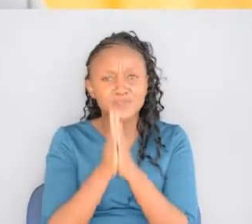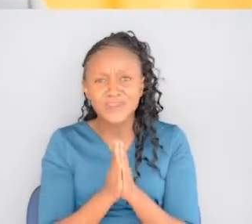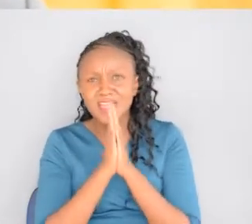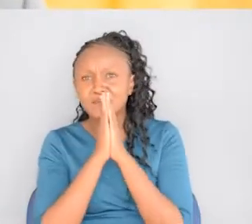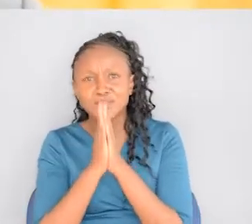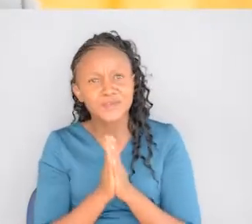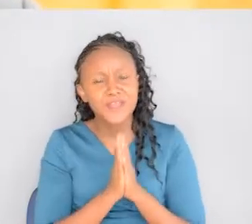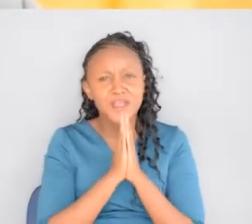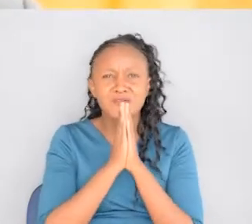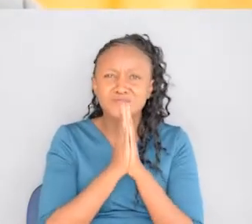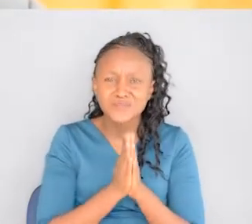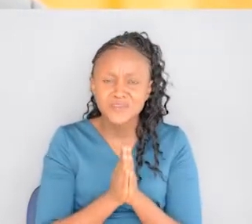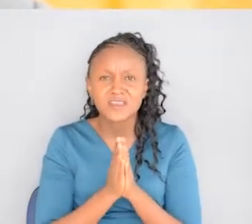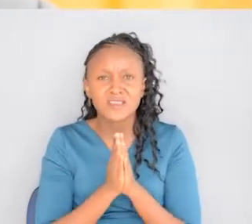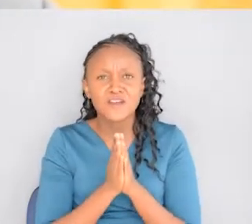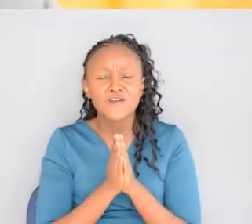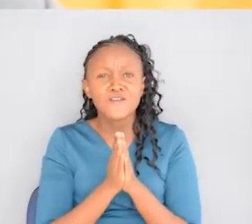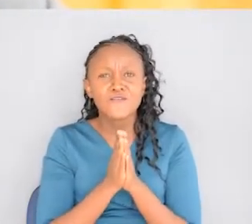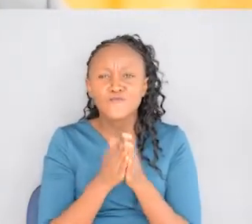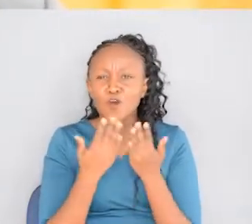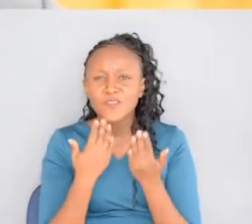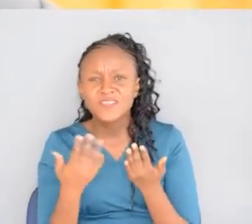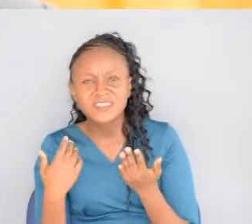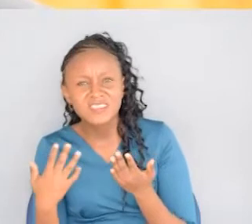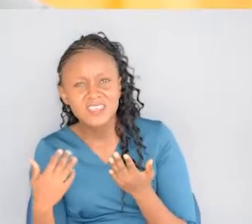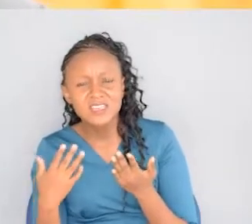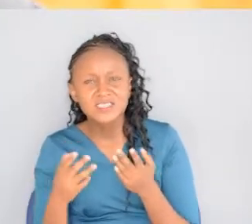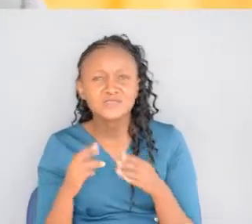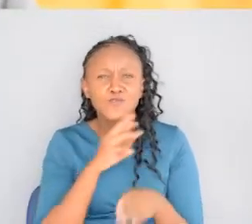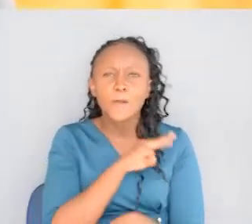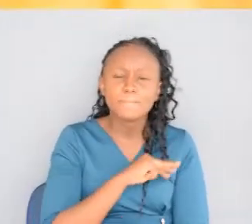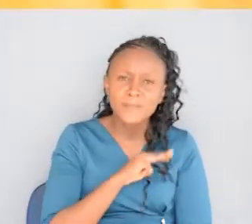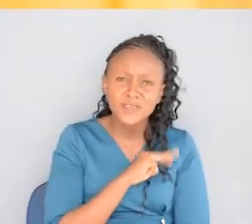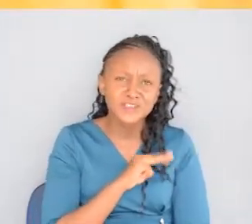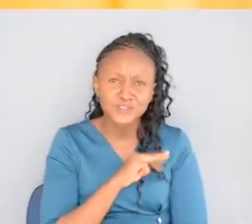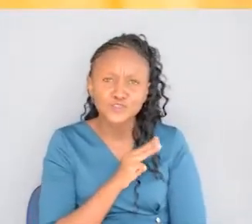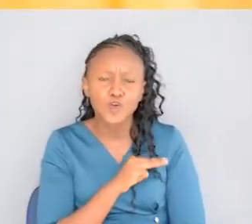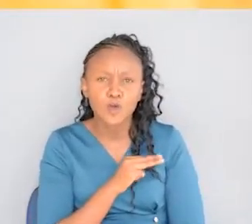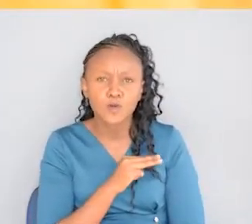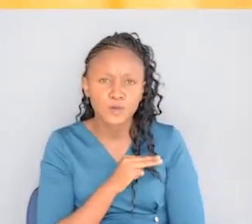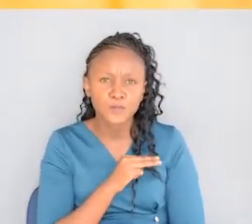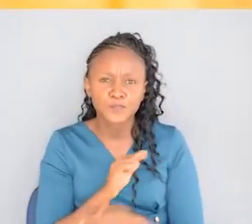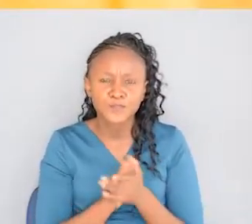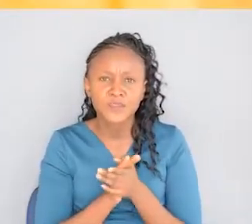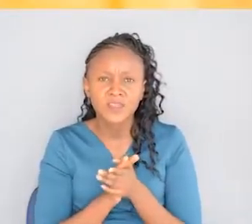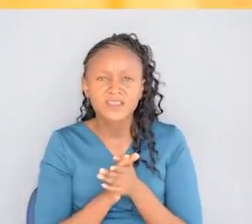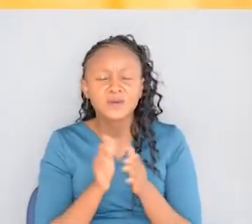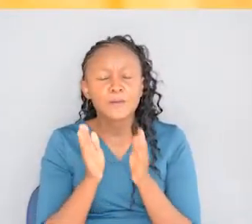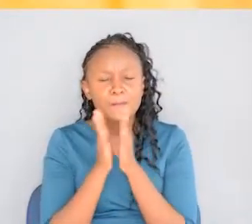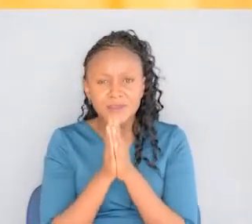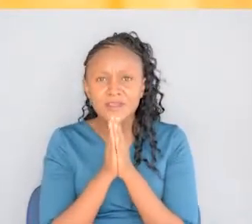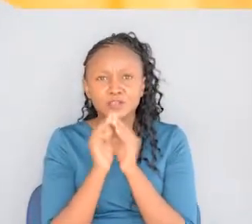pray for the issues, for the mission, for, you know, when we come just and intercede together. We